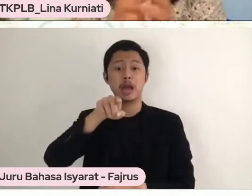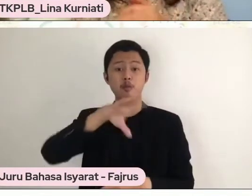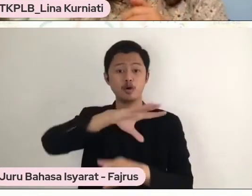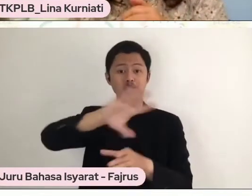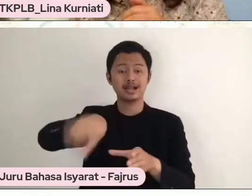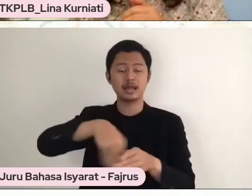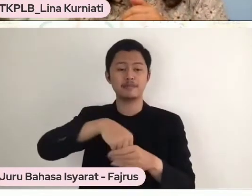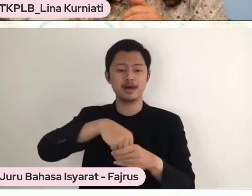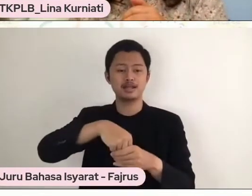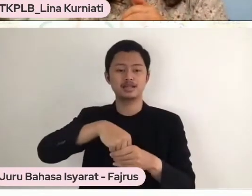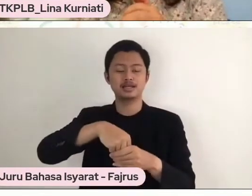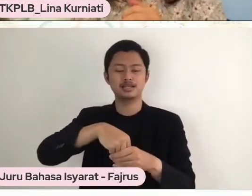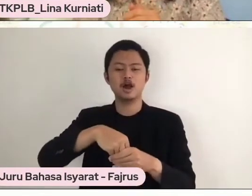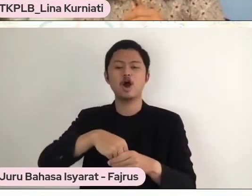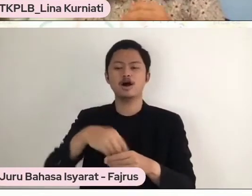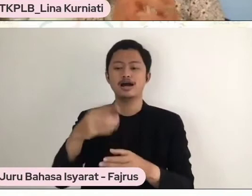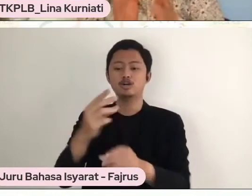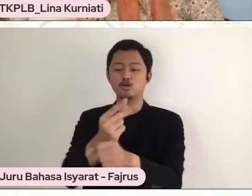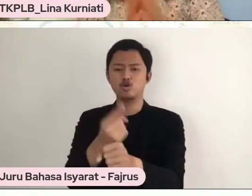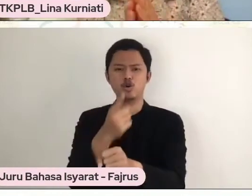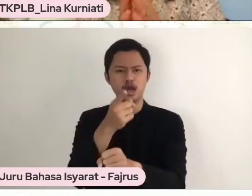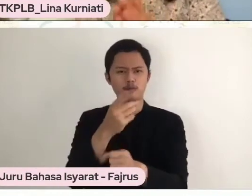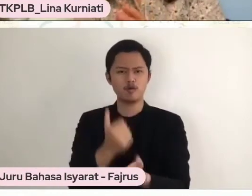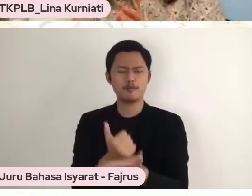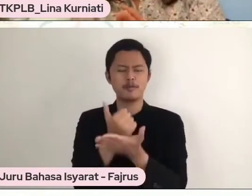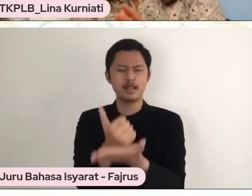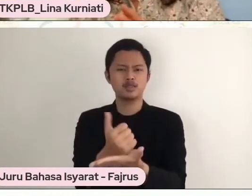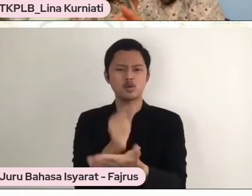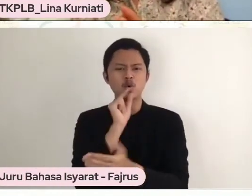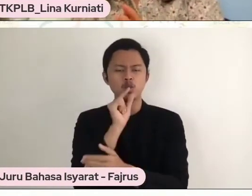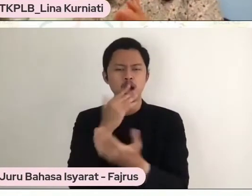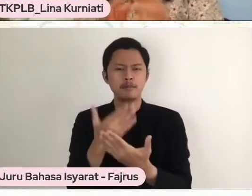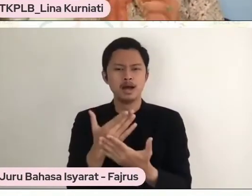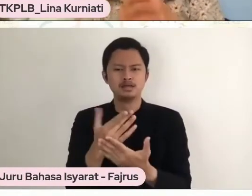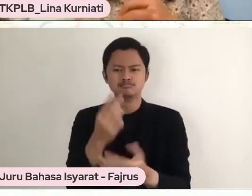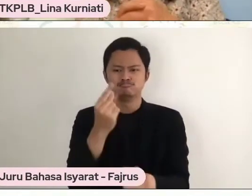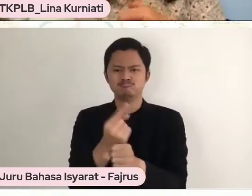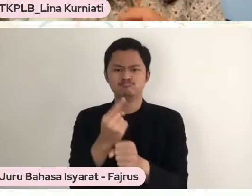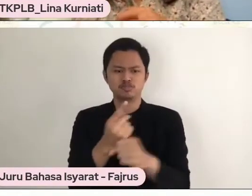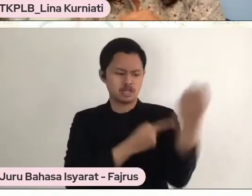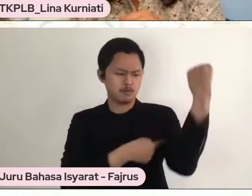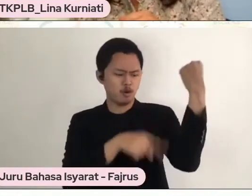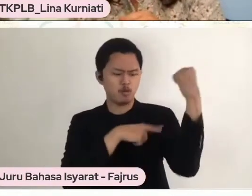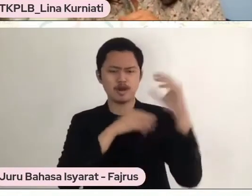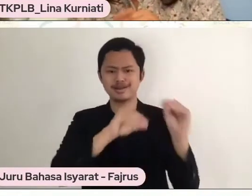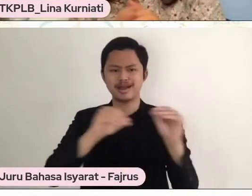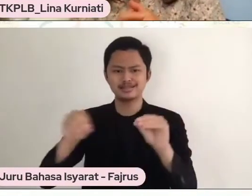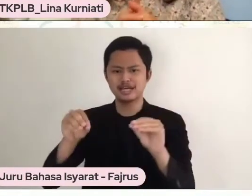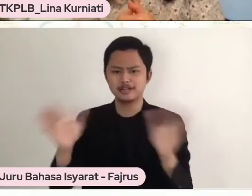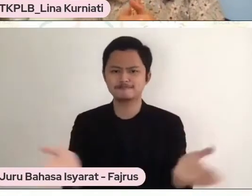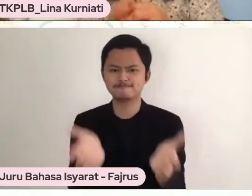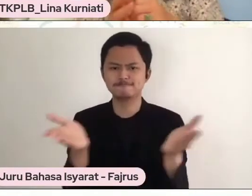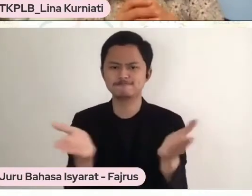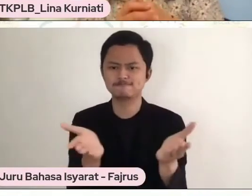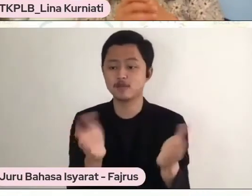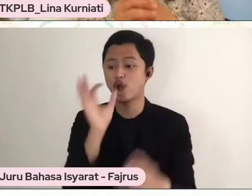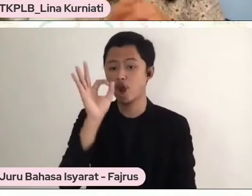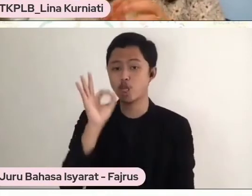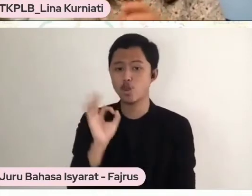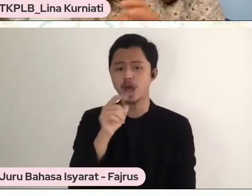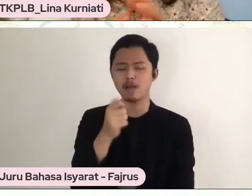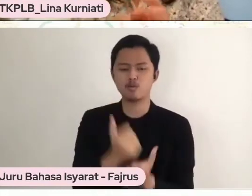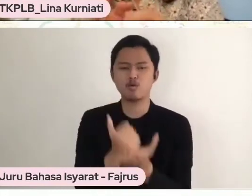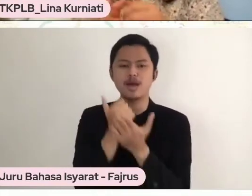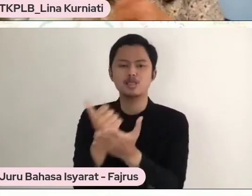help teachers to improve their teaching quality and help parents to improve